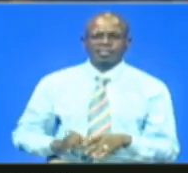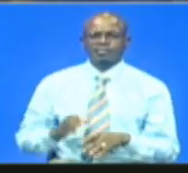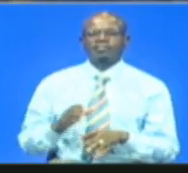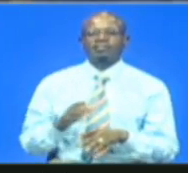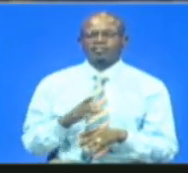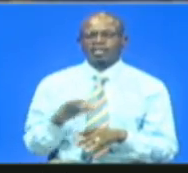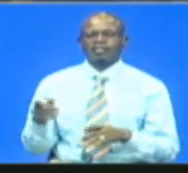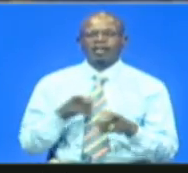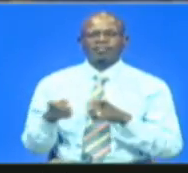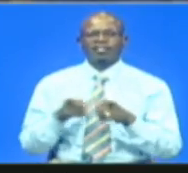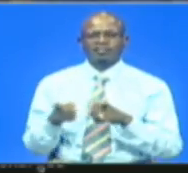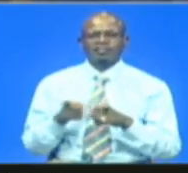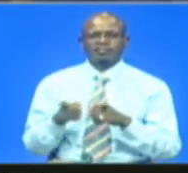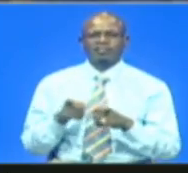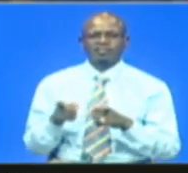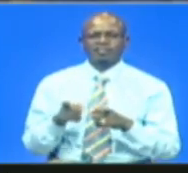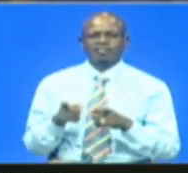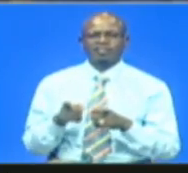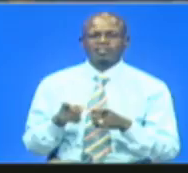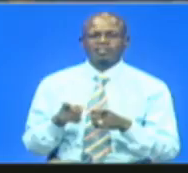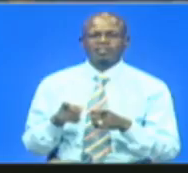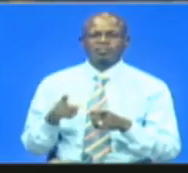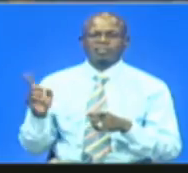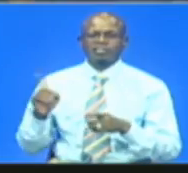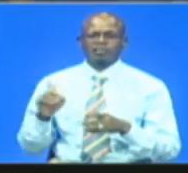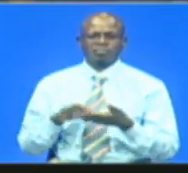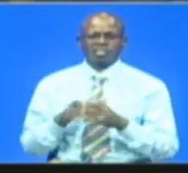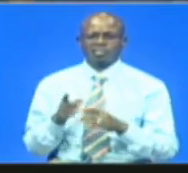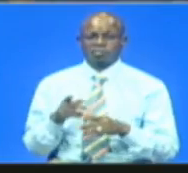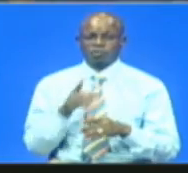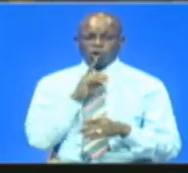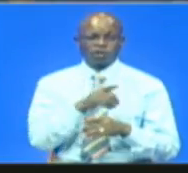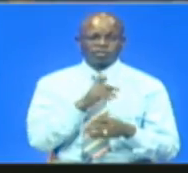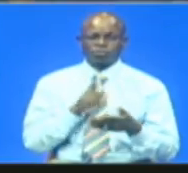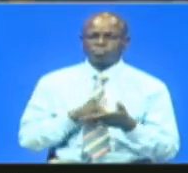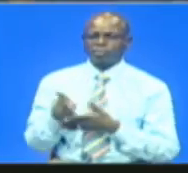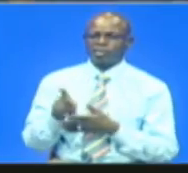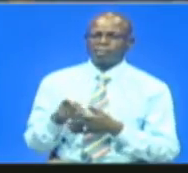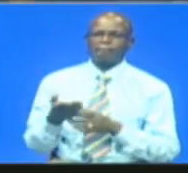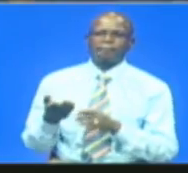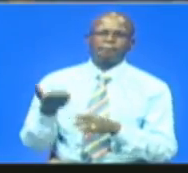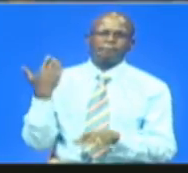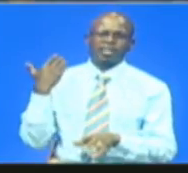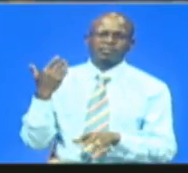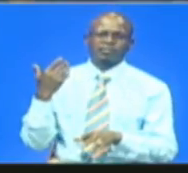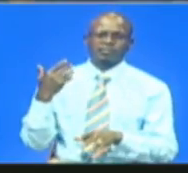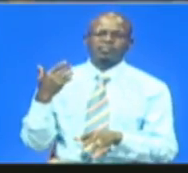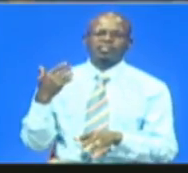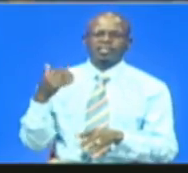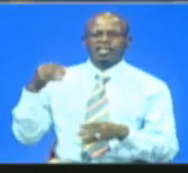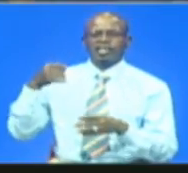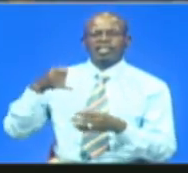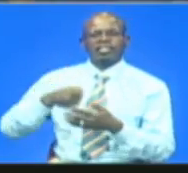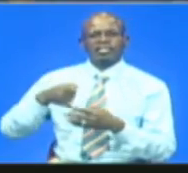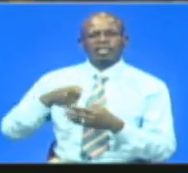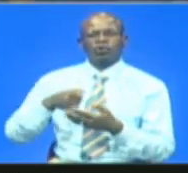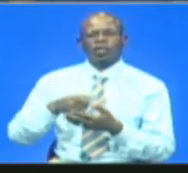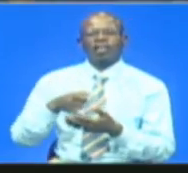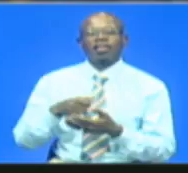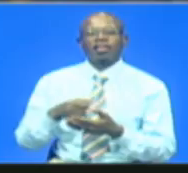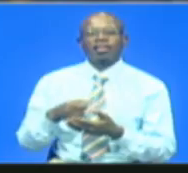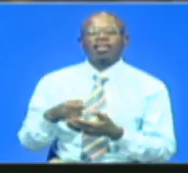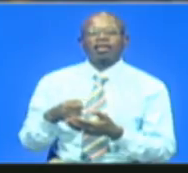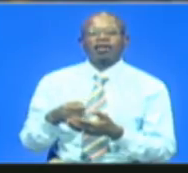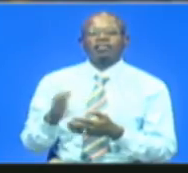has been ordered by the High Court to pay former Internal Security Cabinet Minister Christopher Murungaru 27